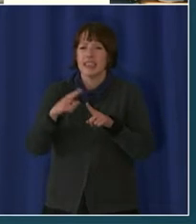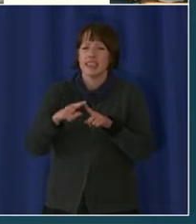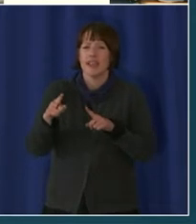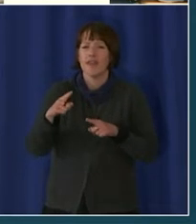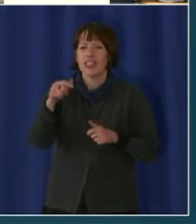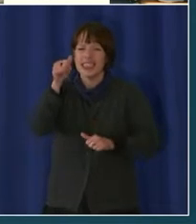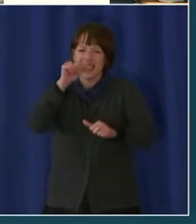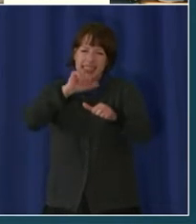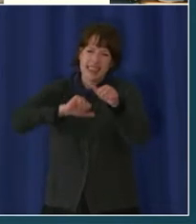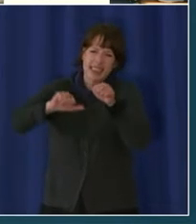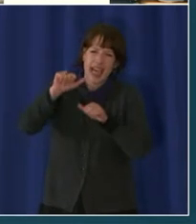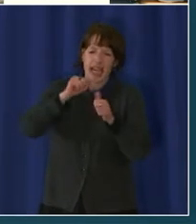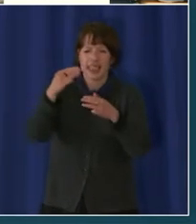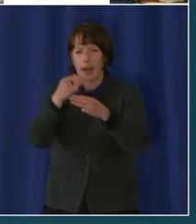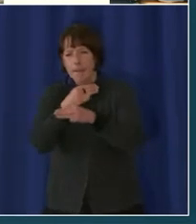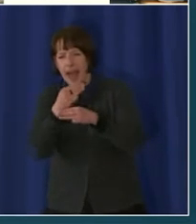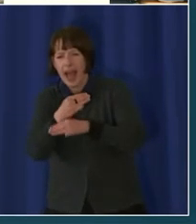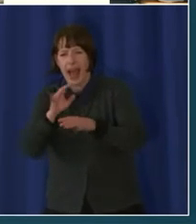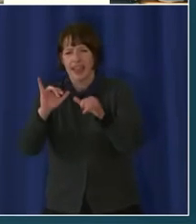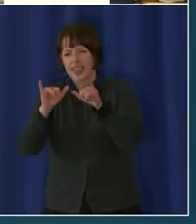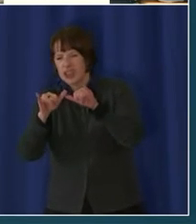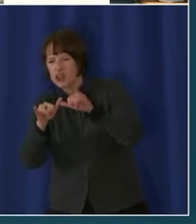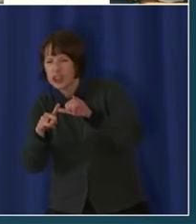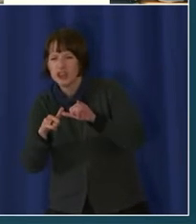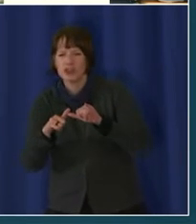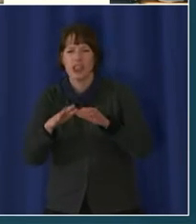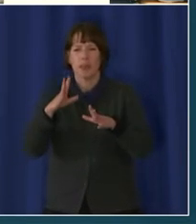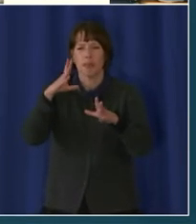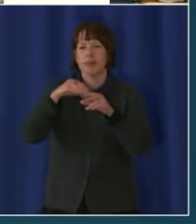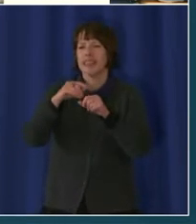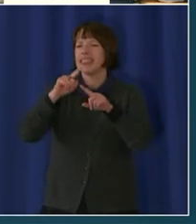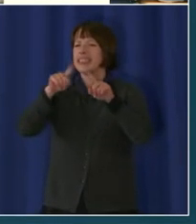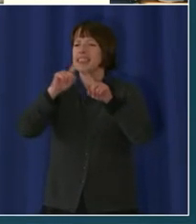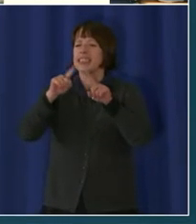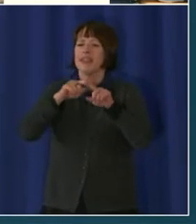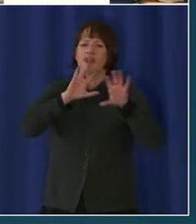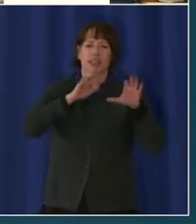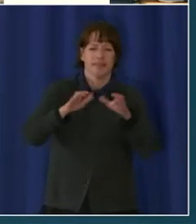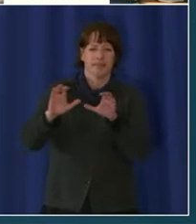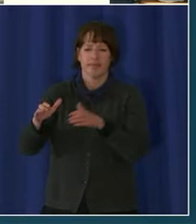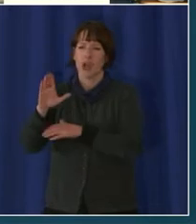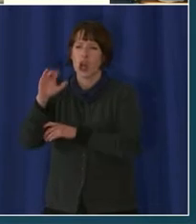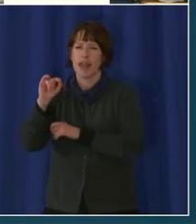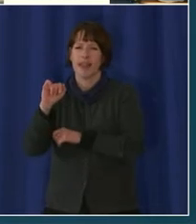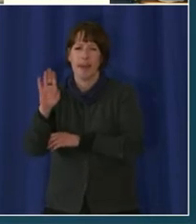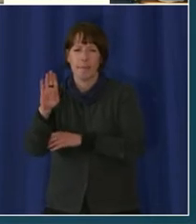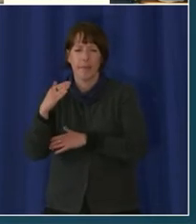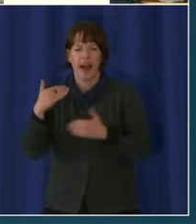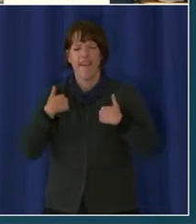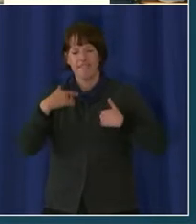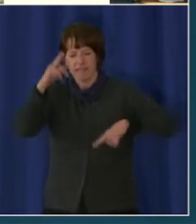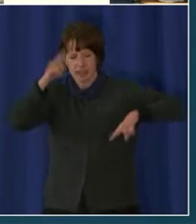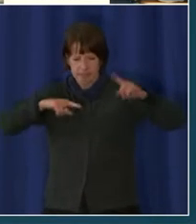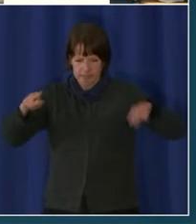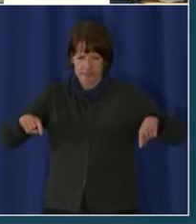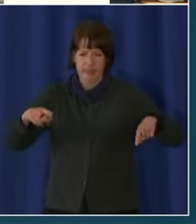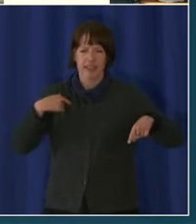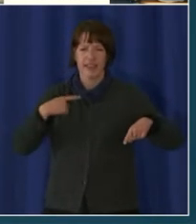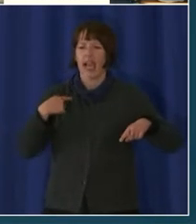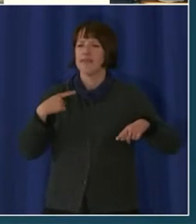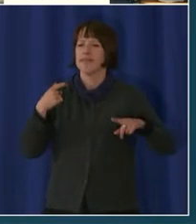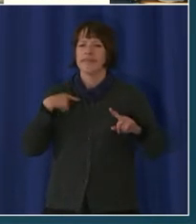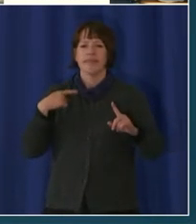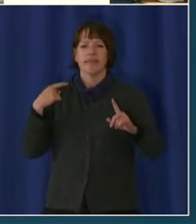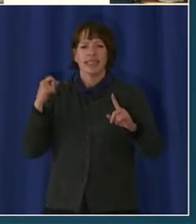activities, so science, math, engineering, participate in clubs. We have a wide variety to really be able to spark